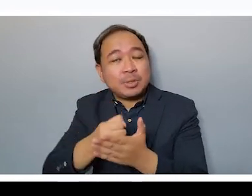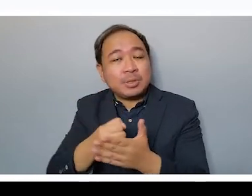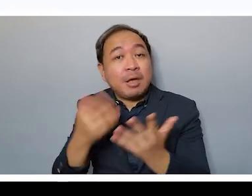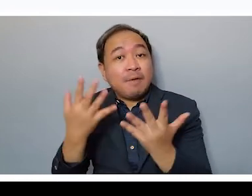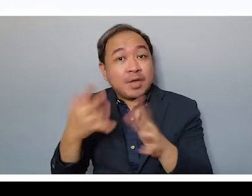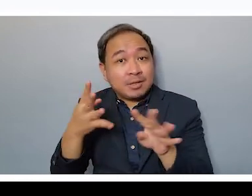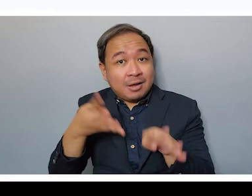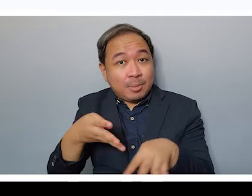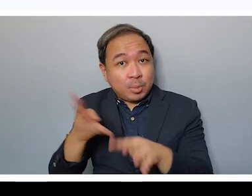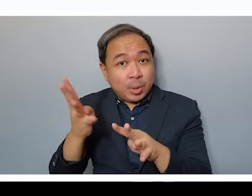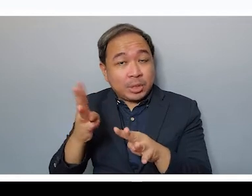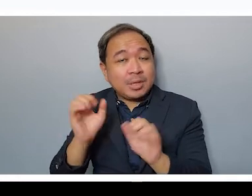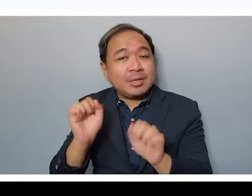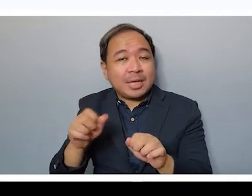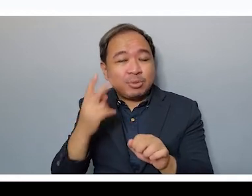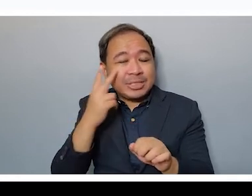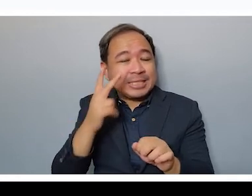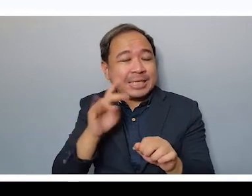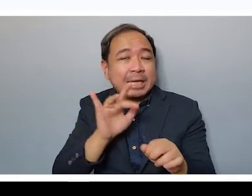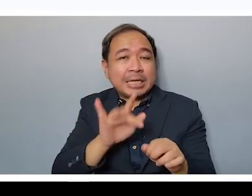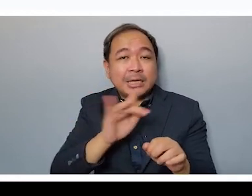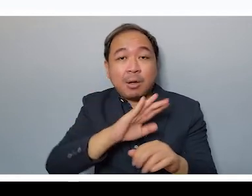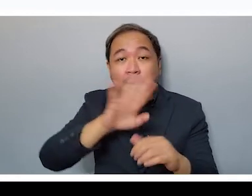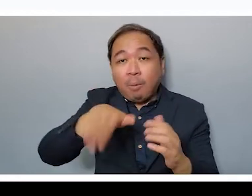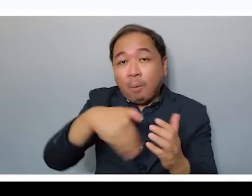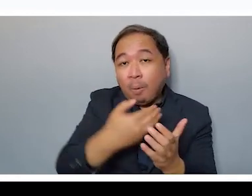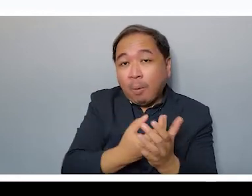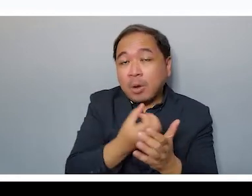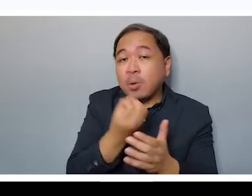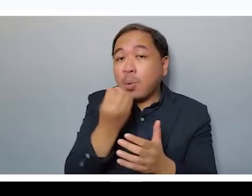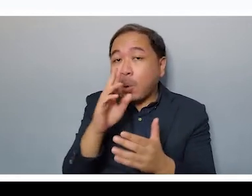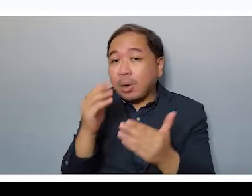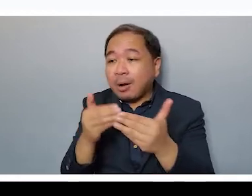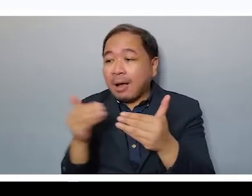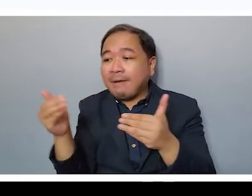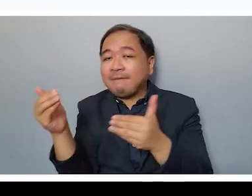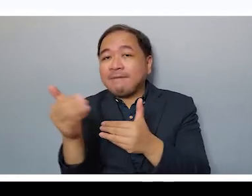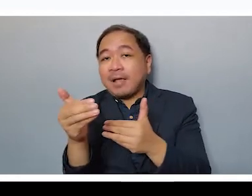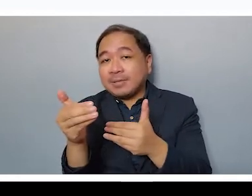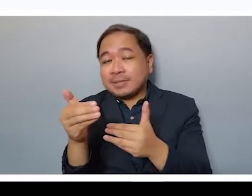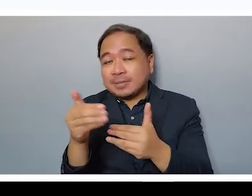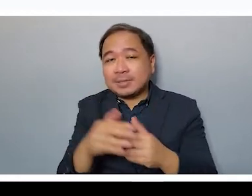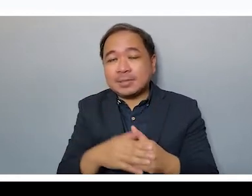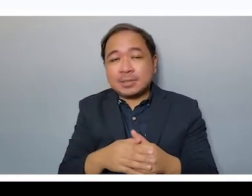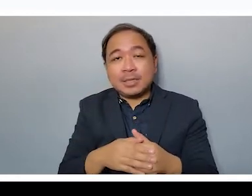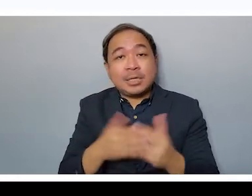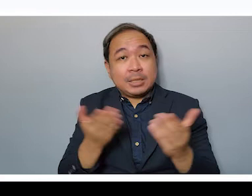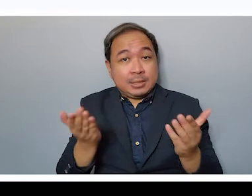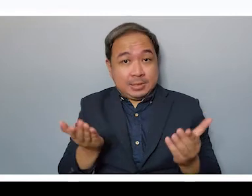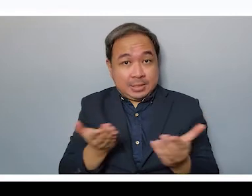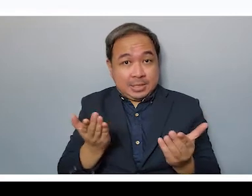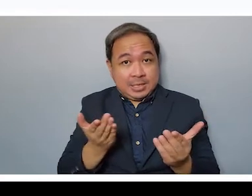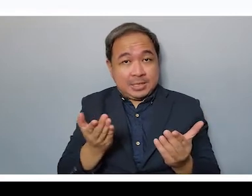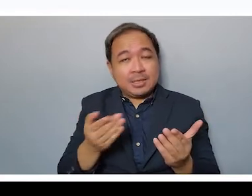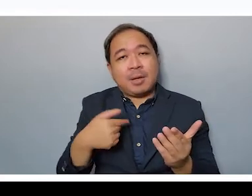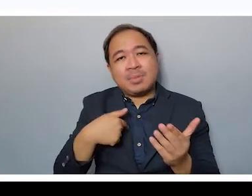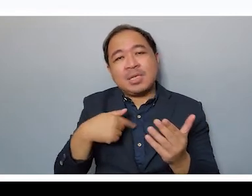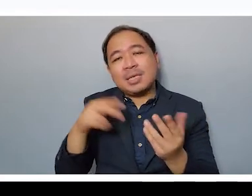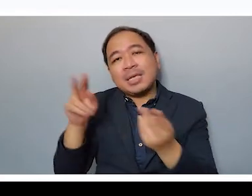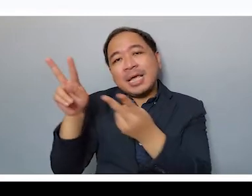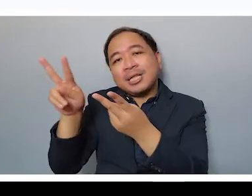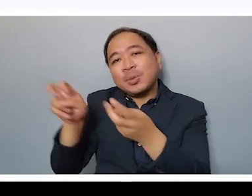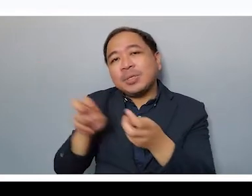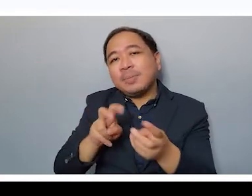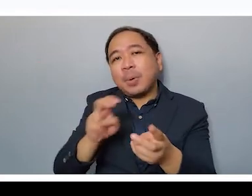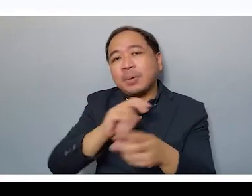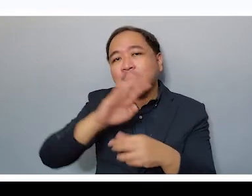course once it's done uploading you can either select import all components or advanced options in